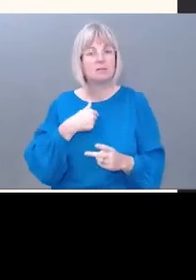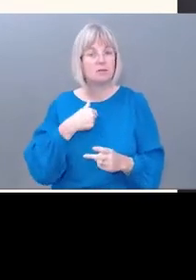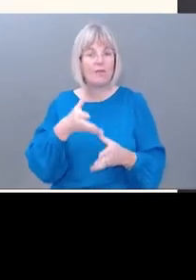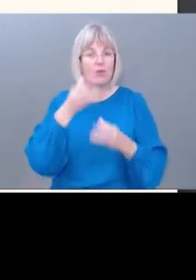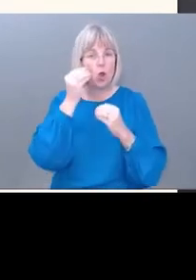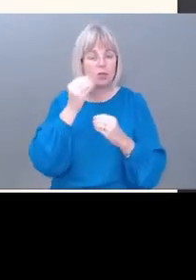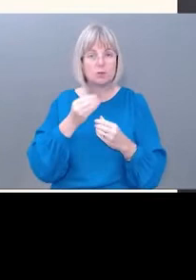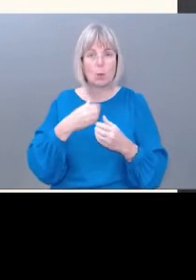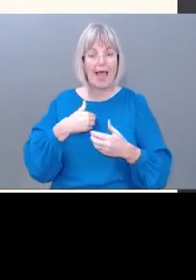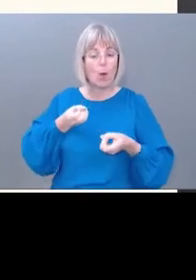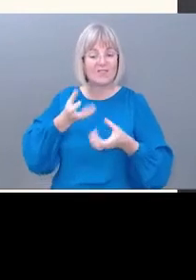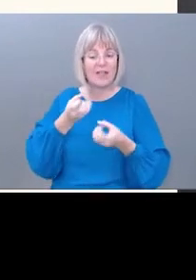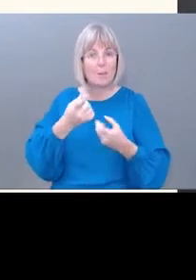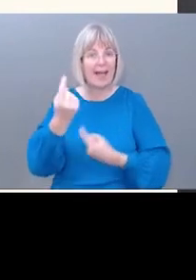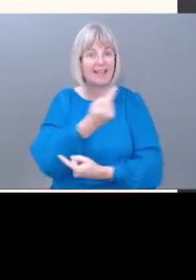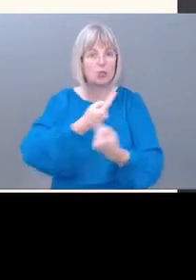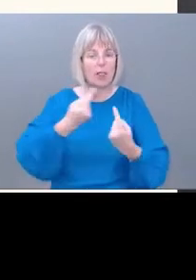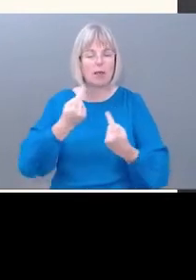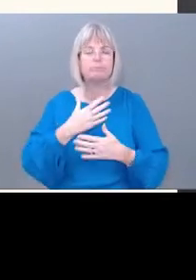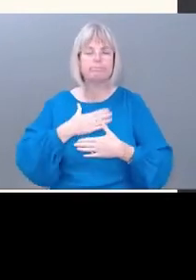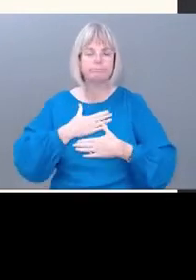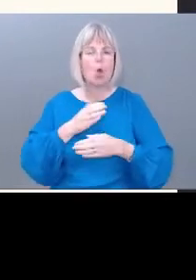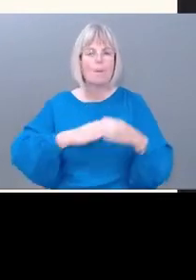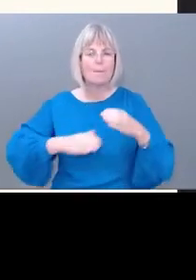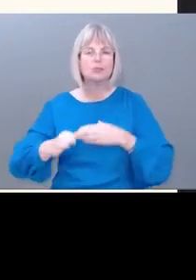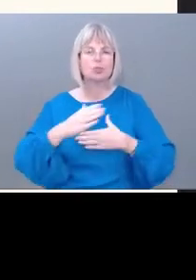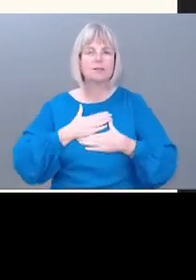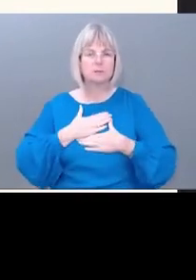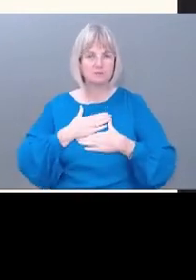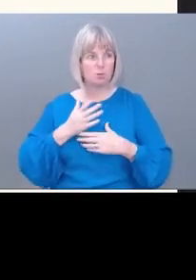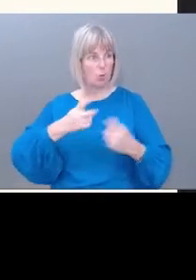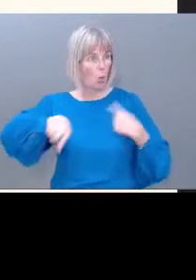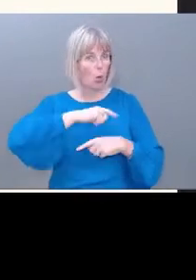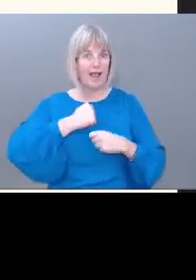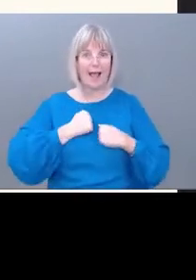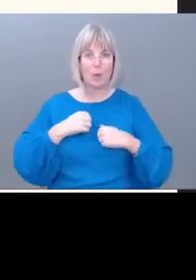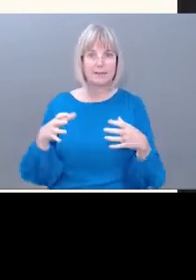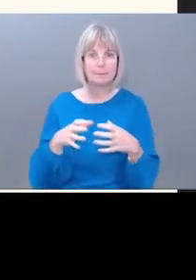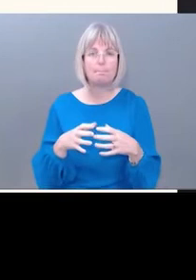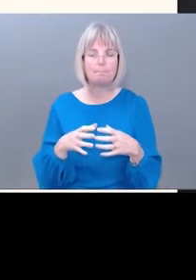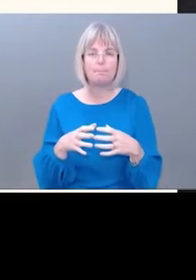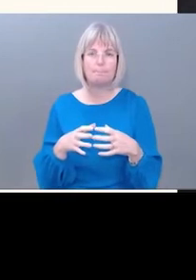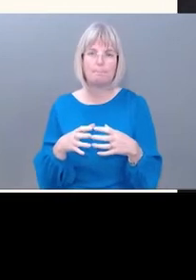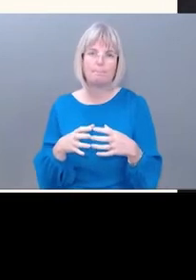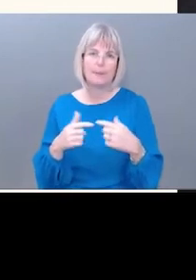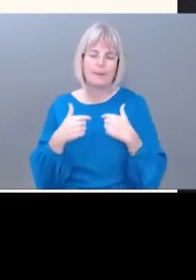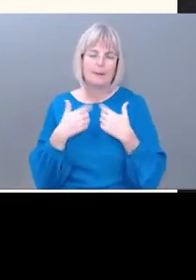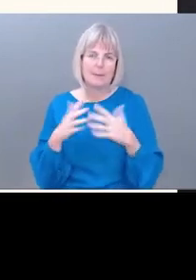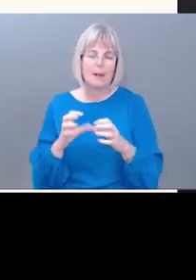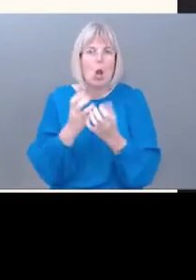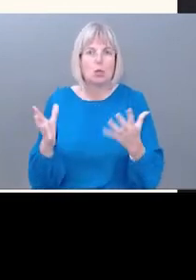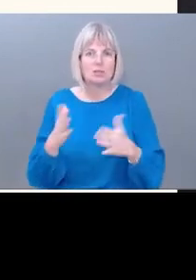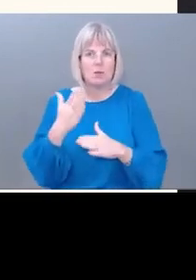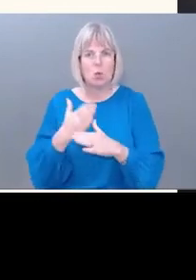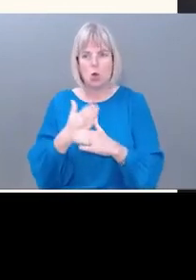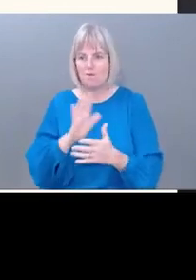kind of as a whole programme, as a staff team and with trainees across our whole cohorts. There's been a lot of work for us all, I think, to have